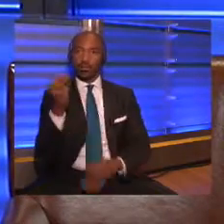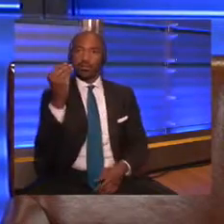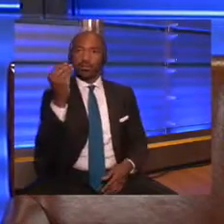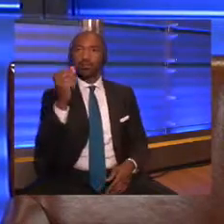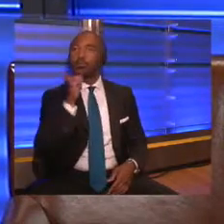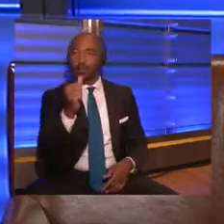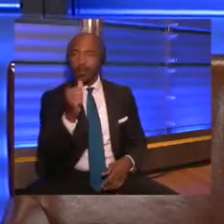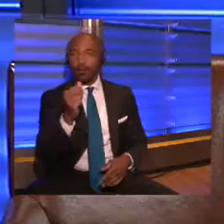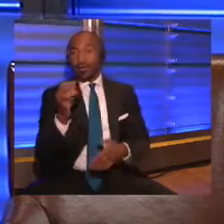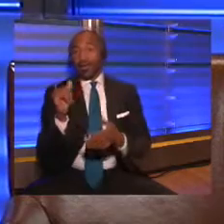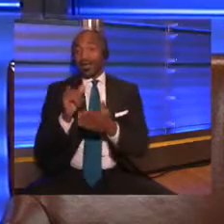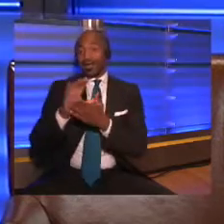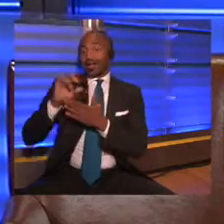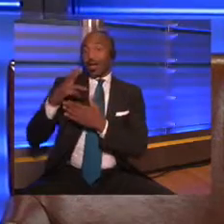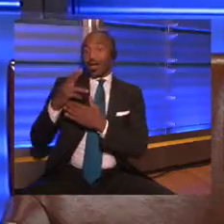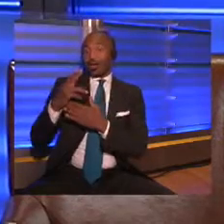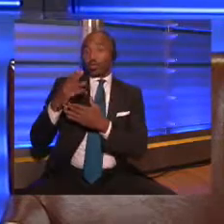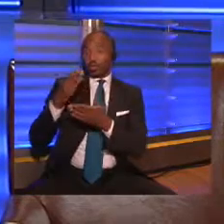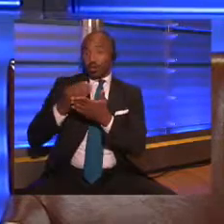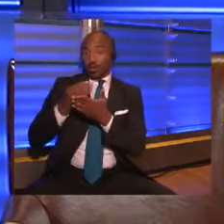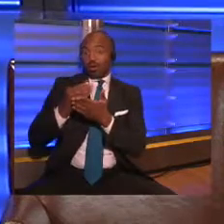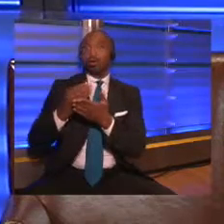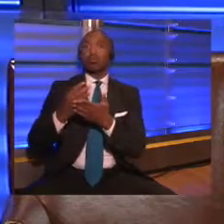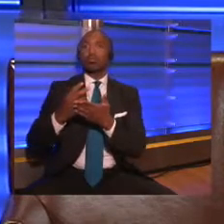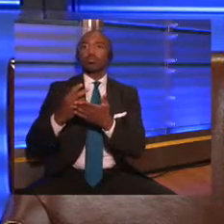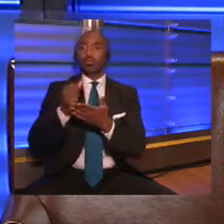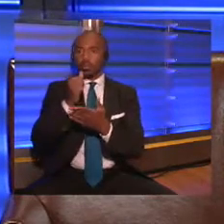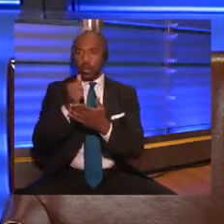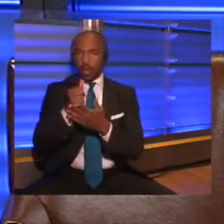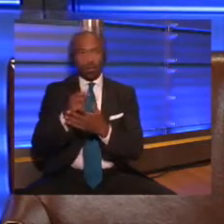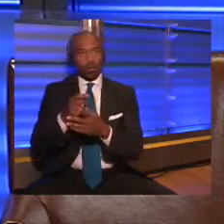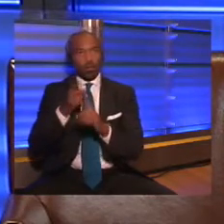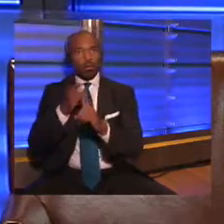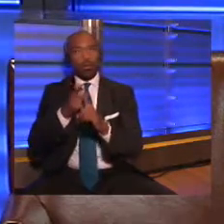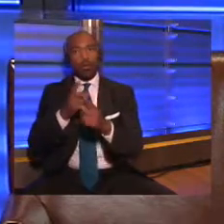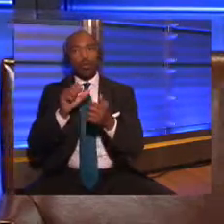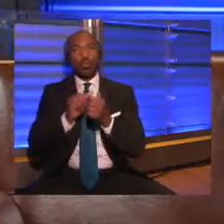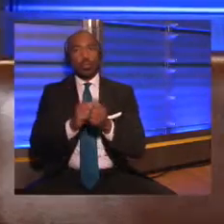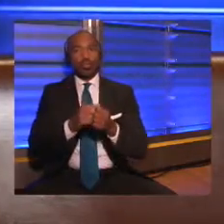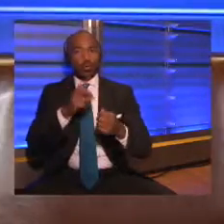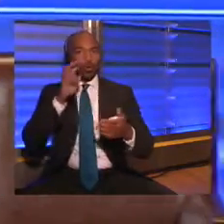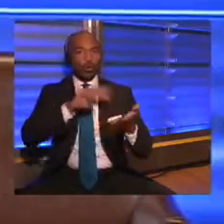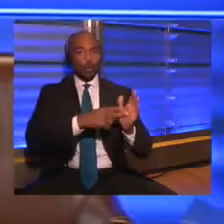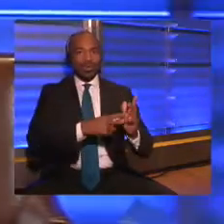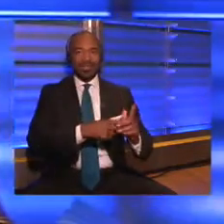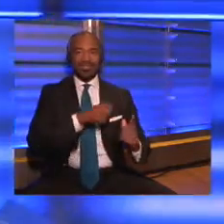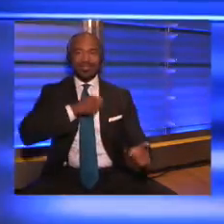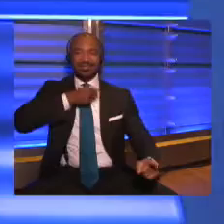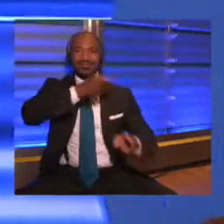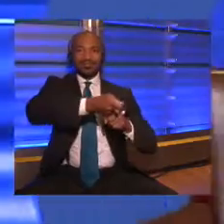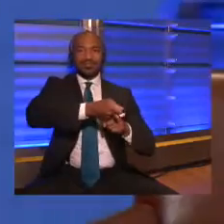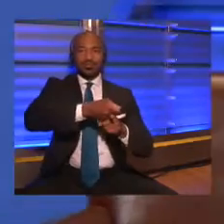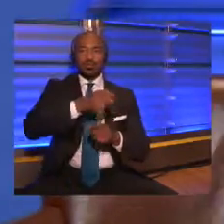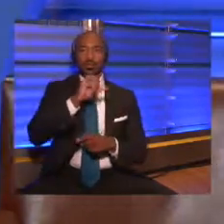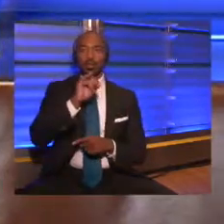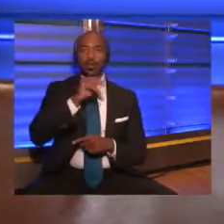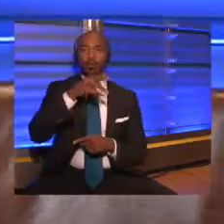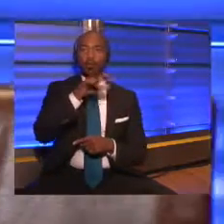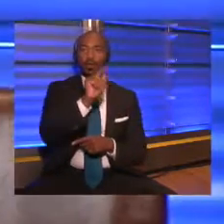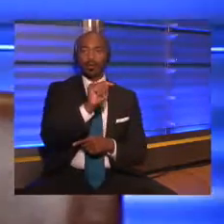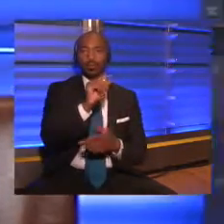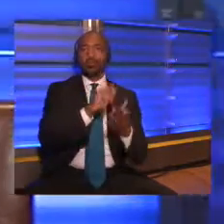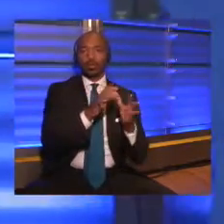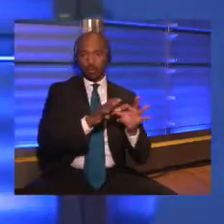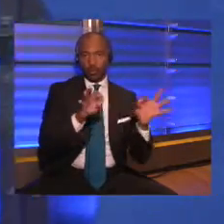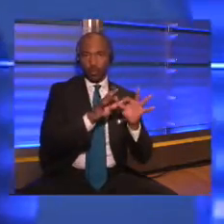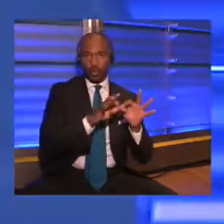aren't the currency of purpose. Impact is. And that's what we need to be focused on. Because people don't care at the